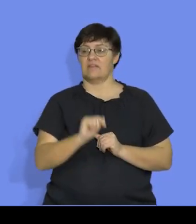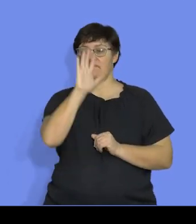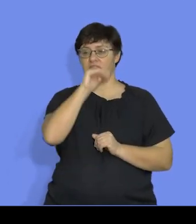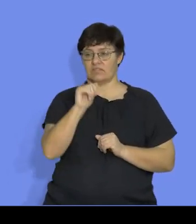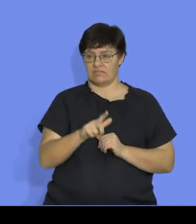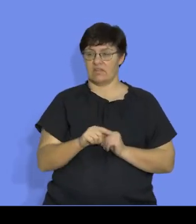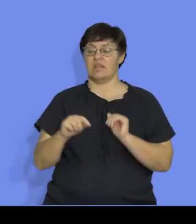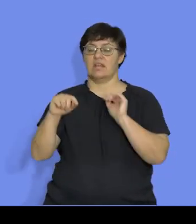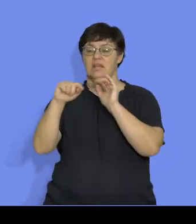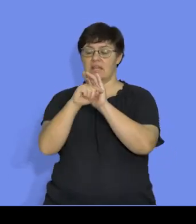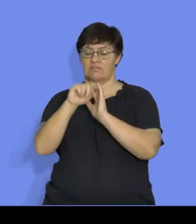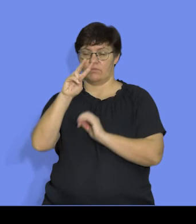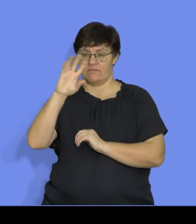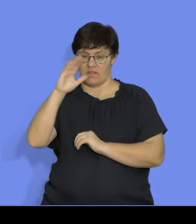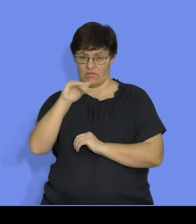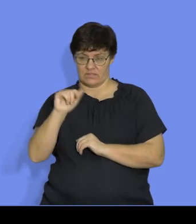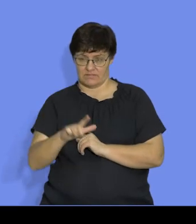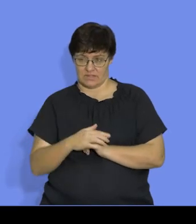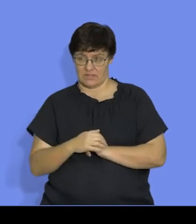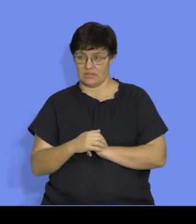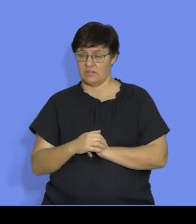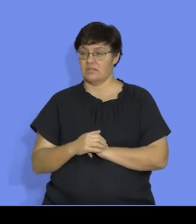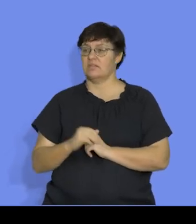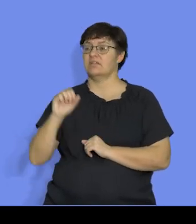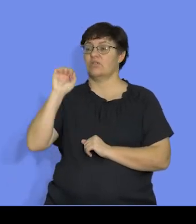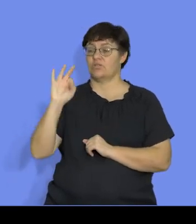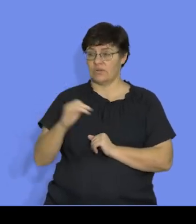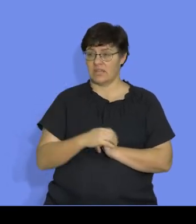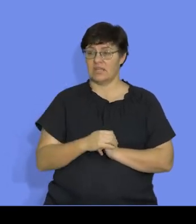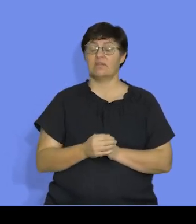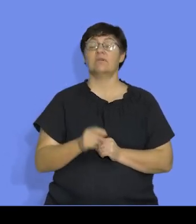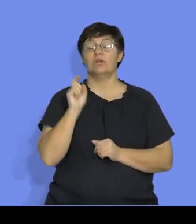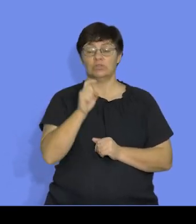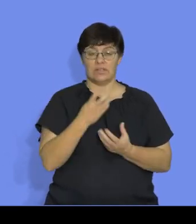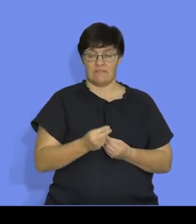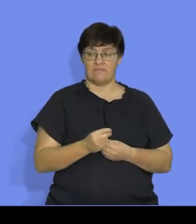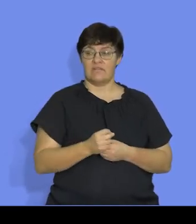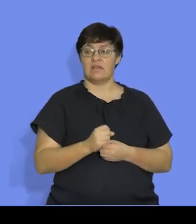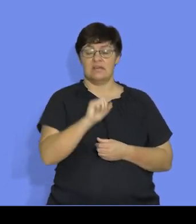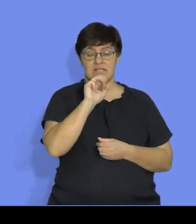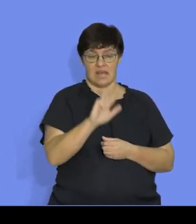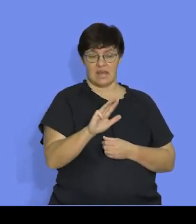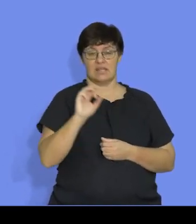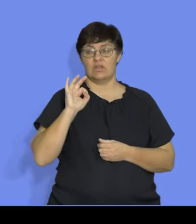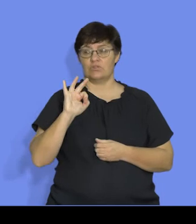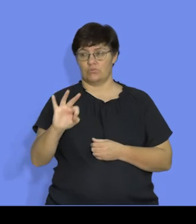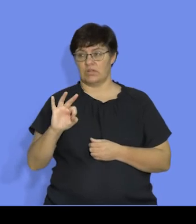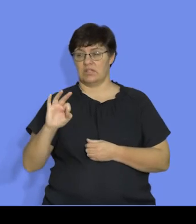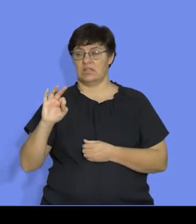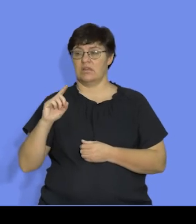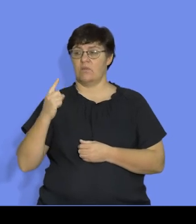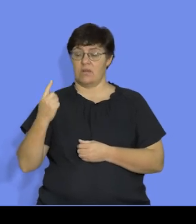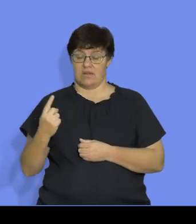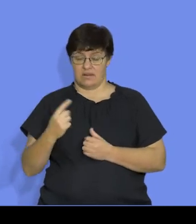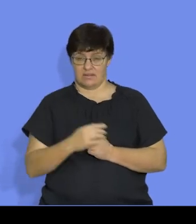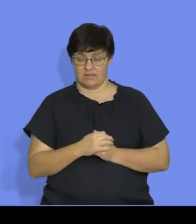negative 25 over 7. Then when x is 3, we should have the pattern going 9, 3,